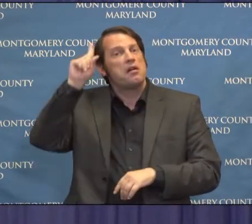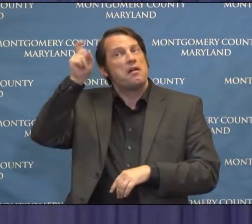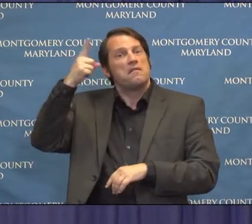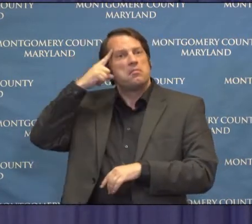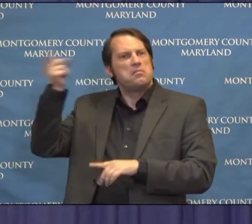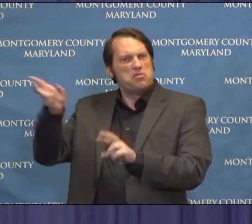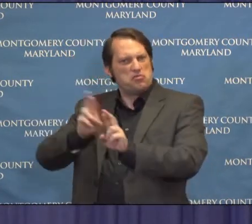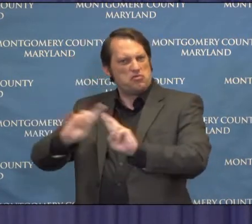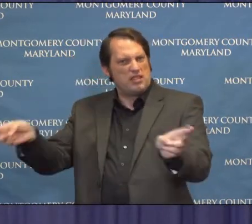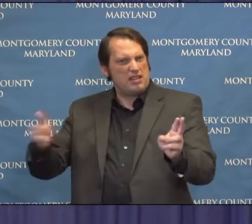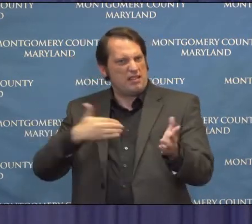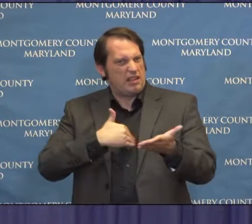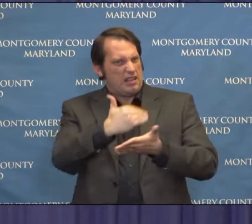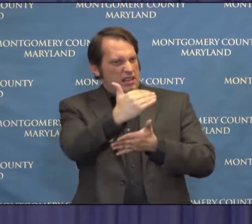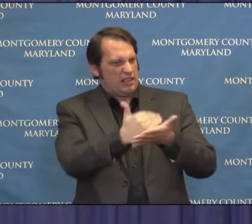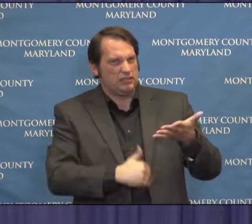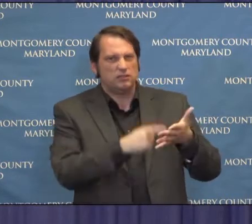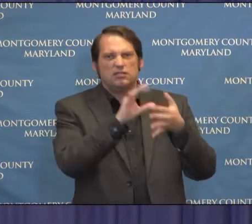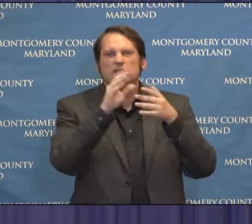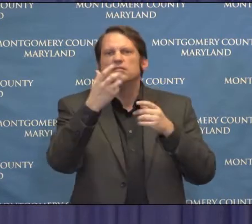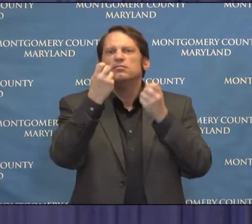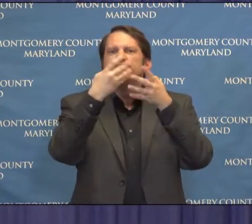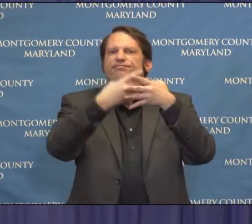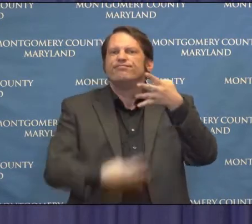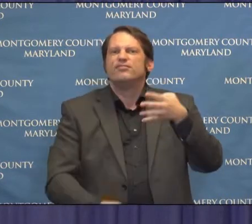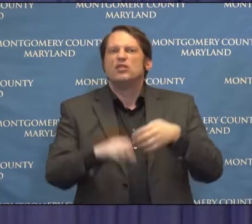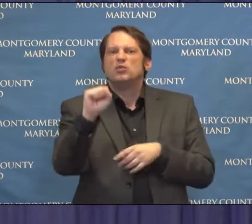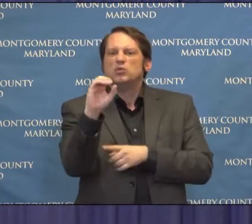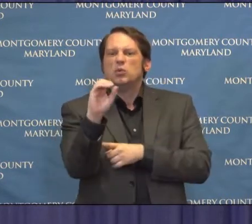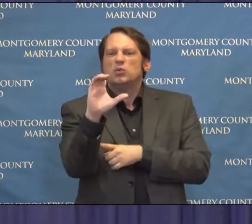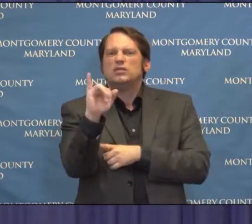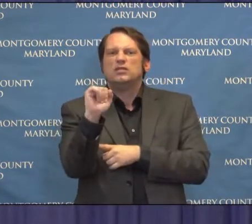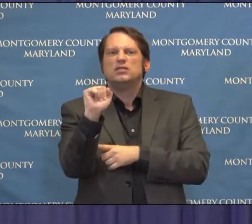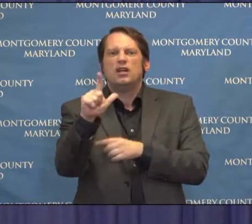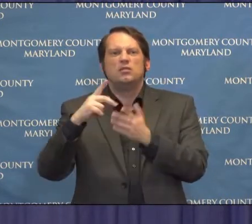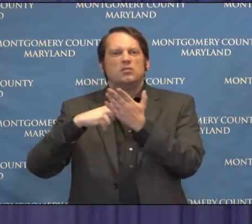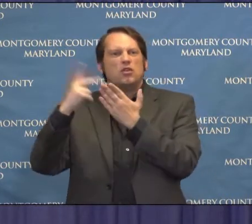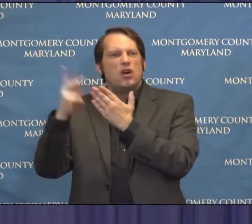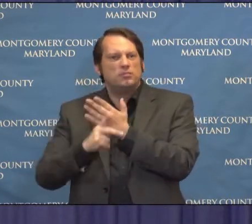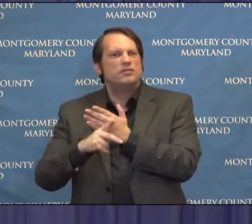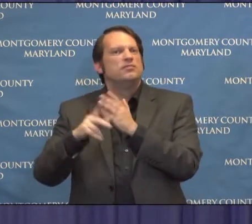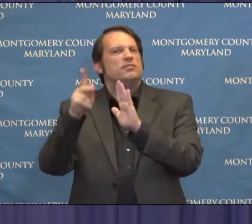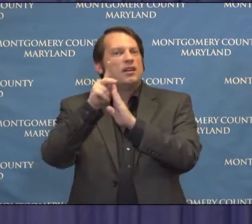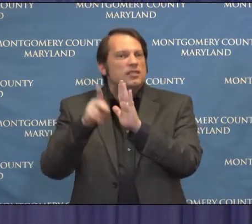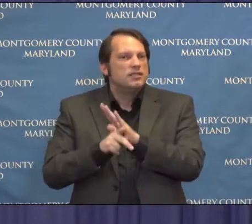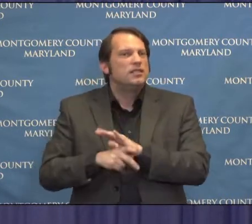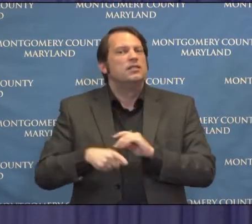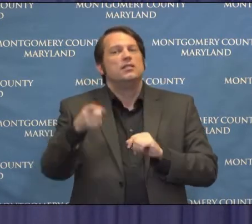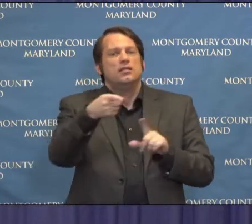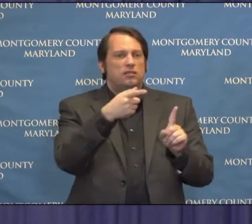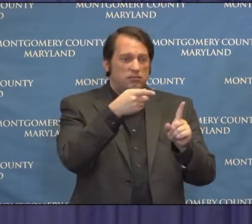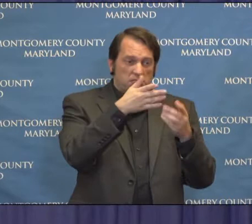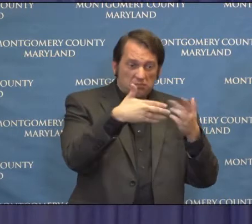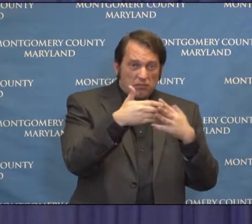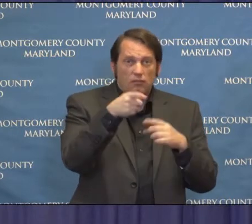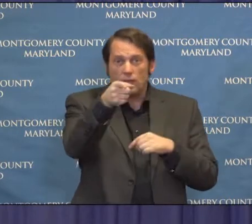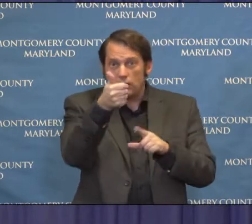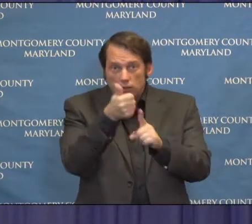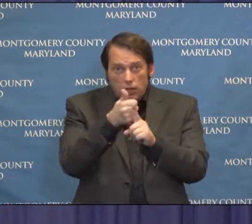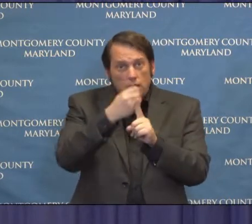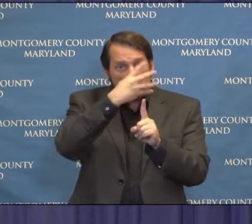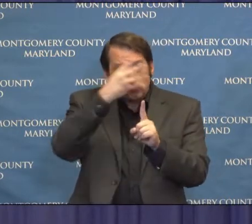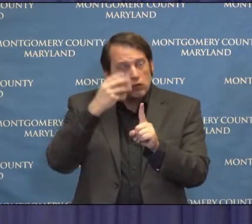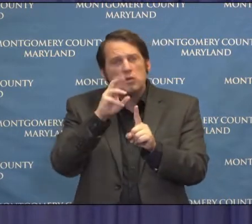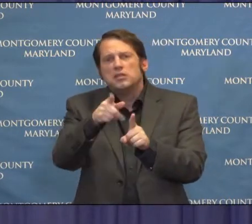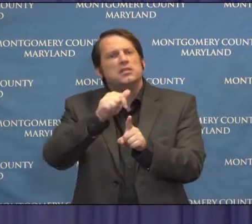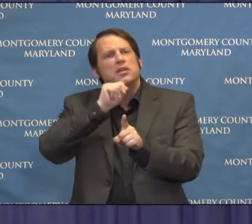programs that the state has that do not have requirements for documentation. So we have on the website, the